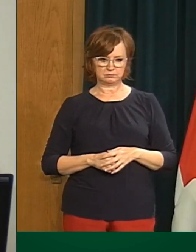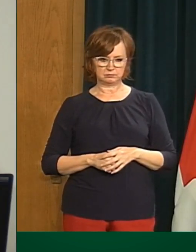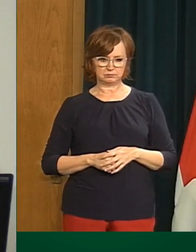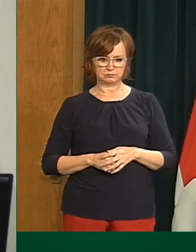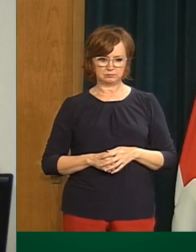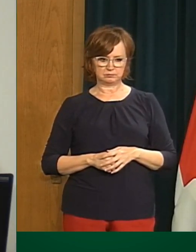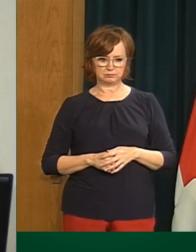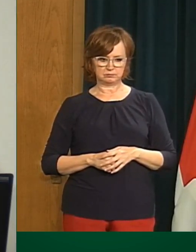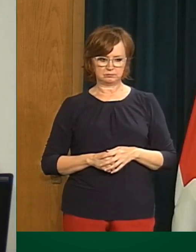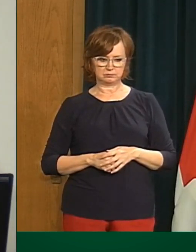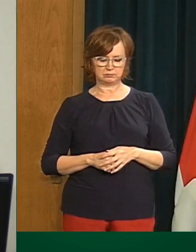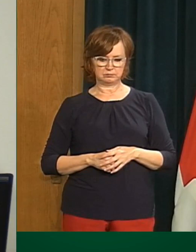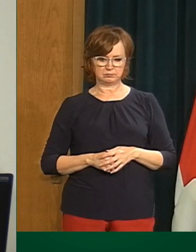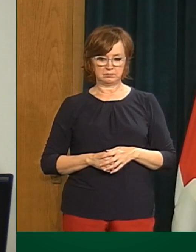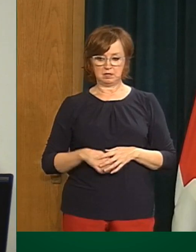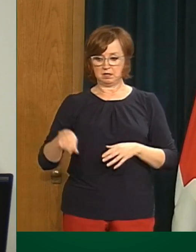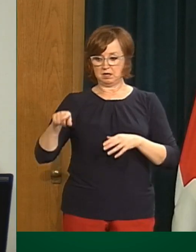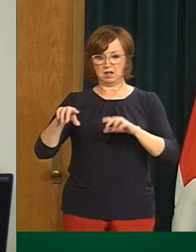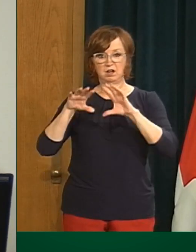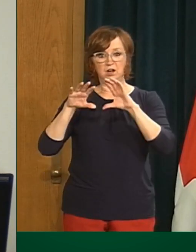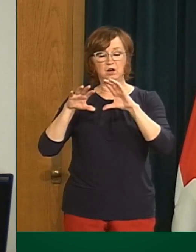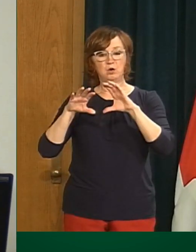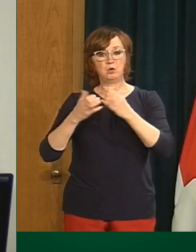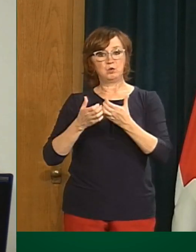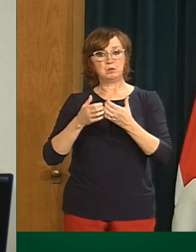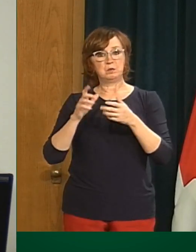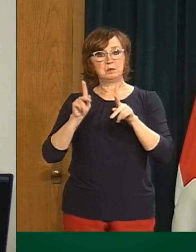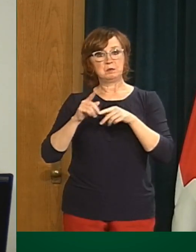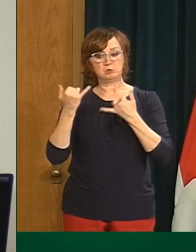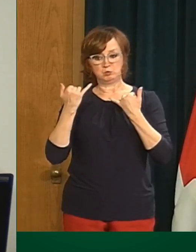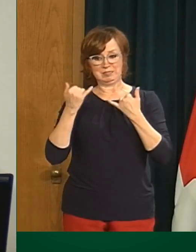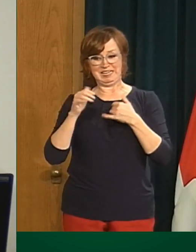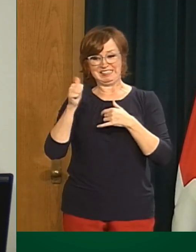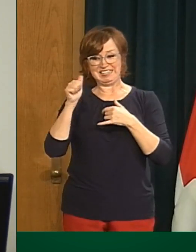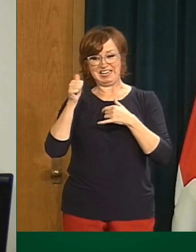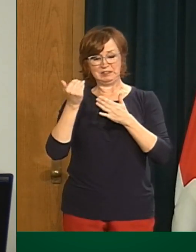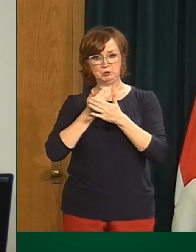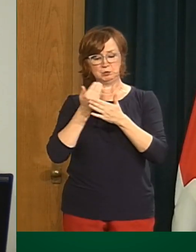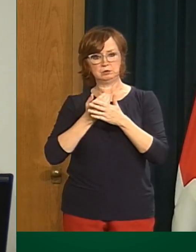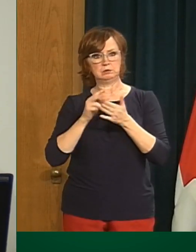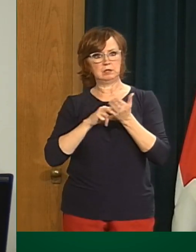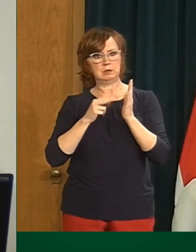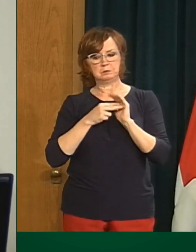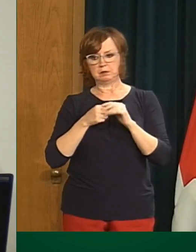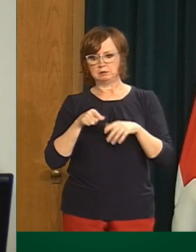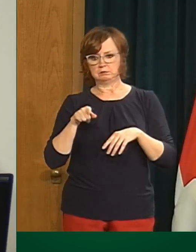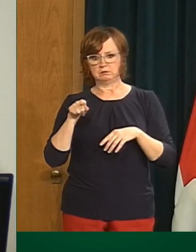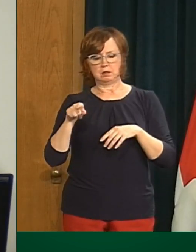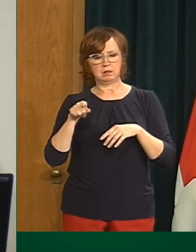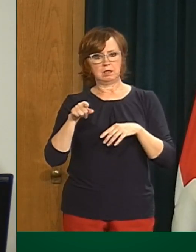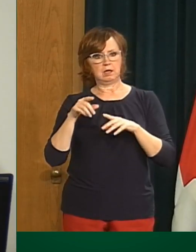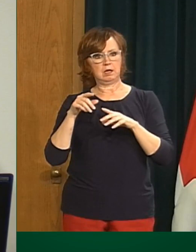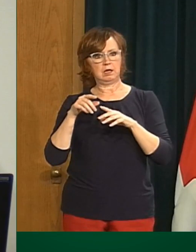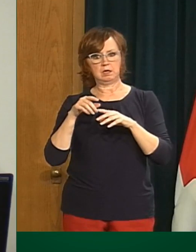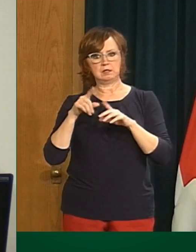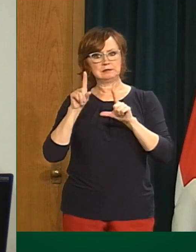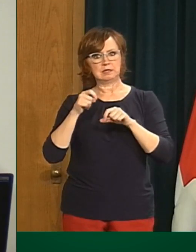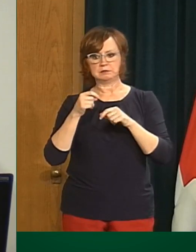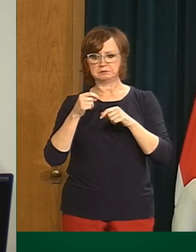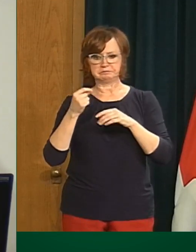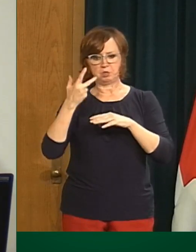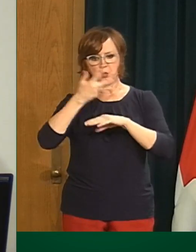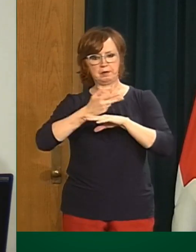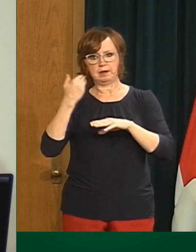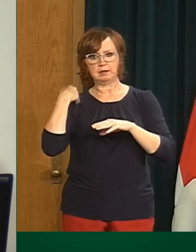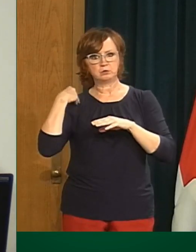became symptomatic 3 or 4 days ago and were exposed maybe 1 to 2 weeks ago. So what this allows us is to see is through contact